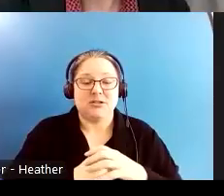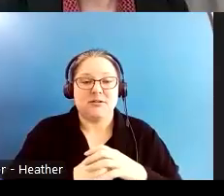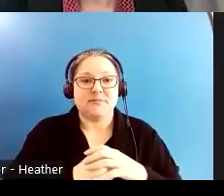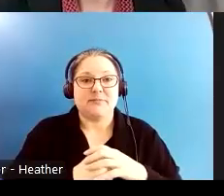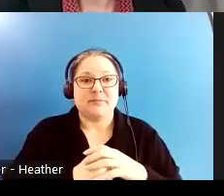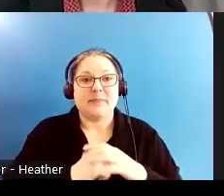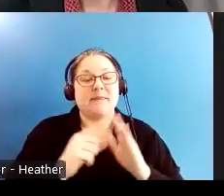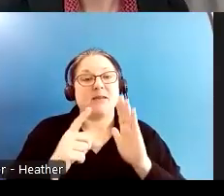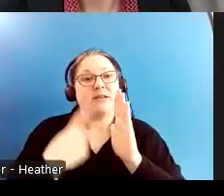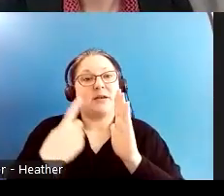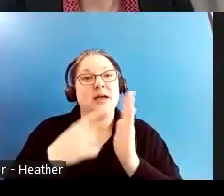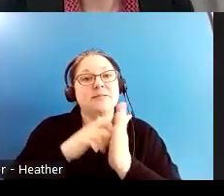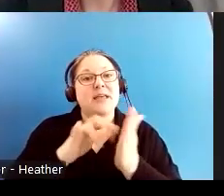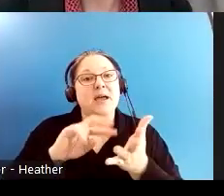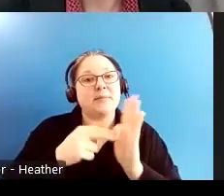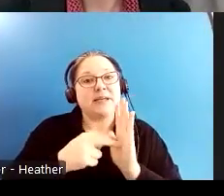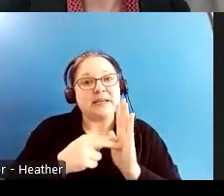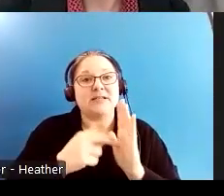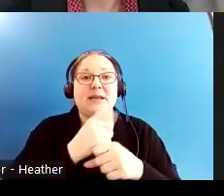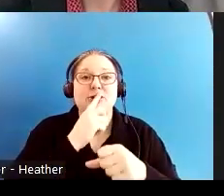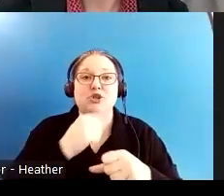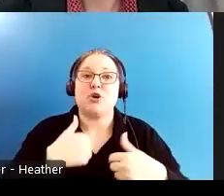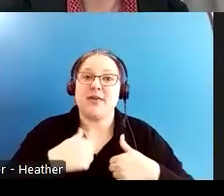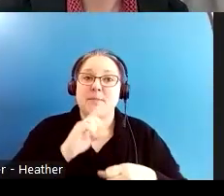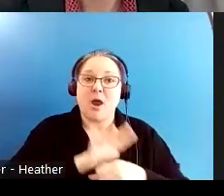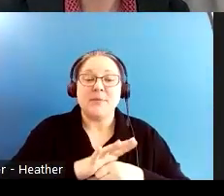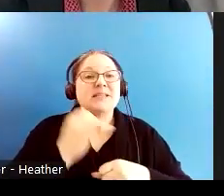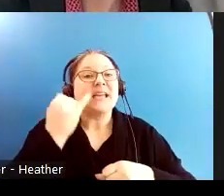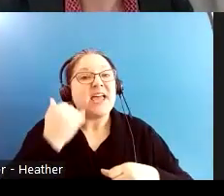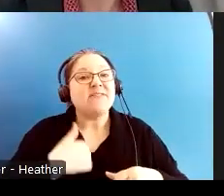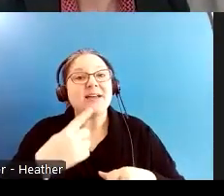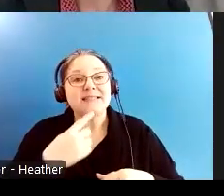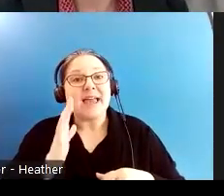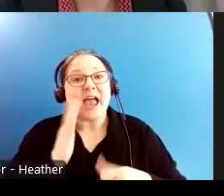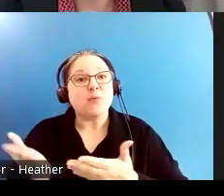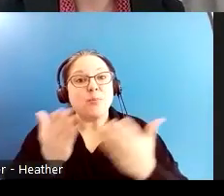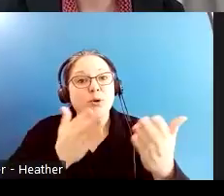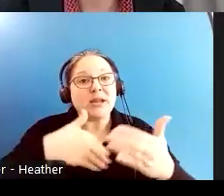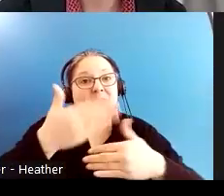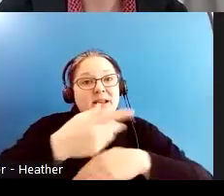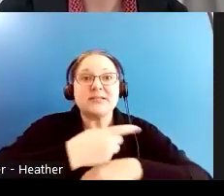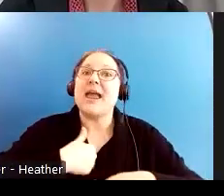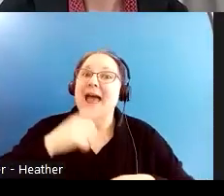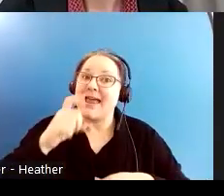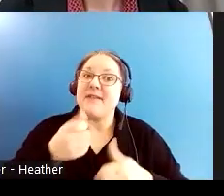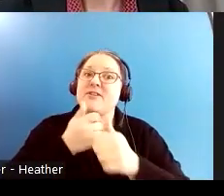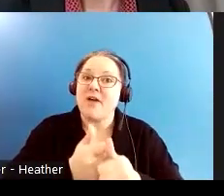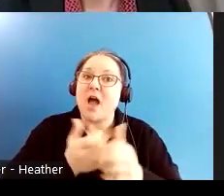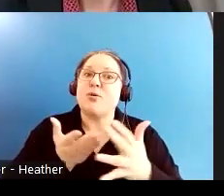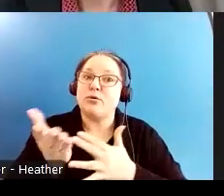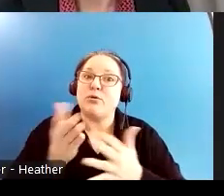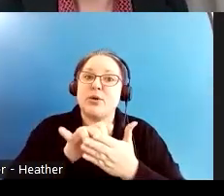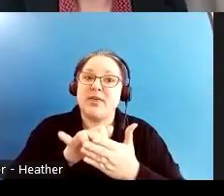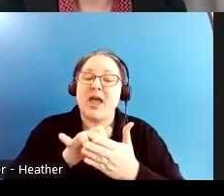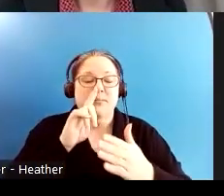Sometimes that means really making sure you keep your promises. If you say you're going to bring someone a sleeping bag the next day, you have to follow through on that promise, because our folks